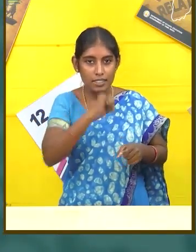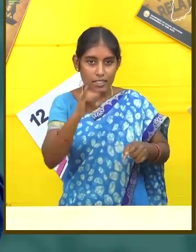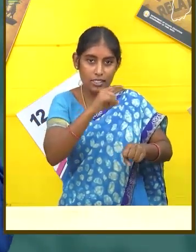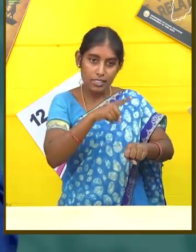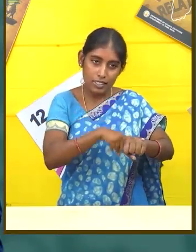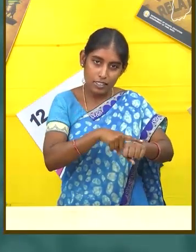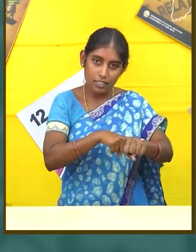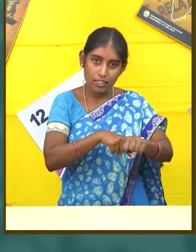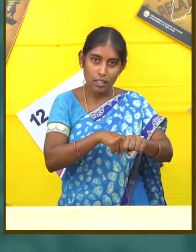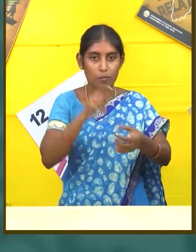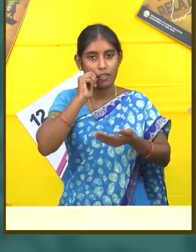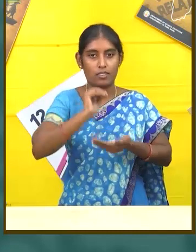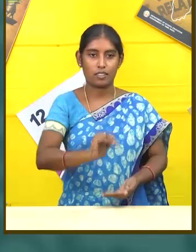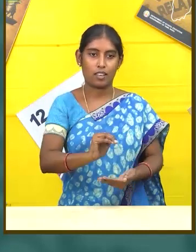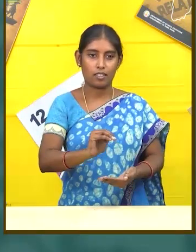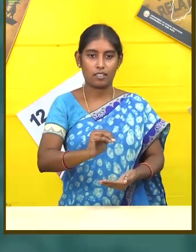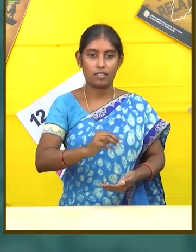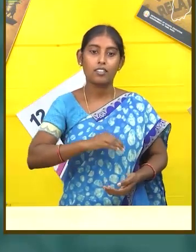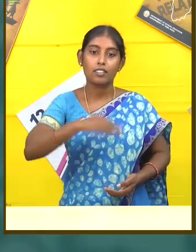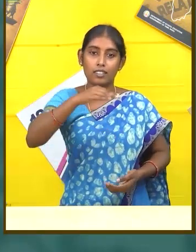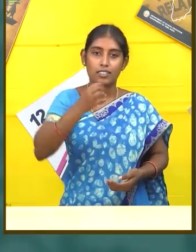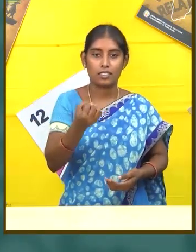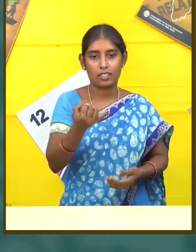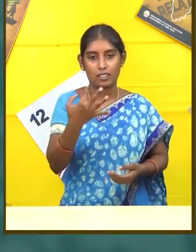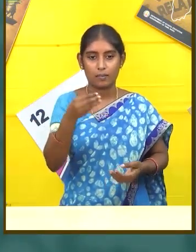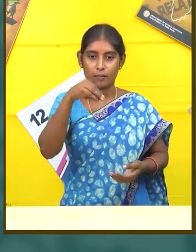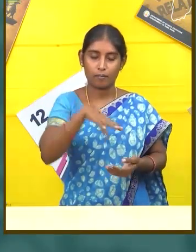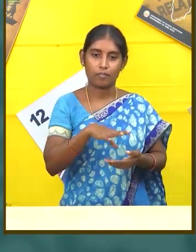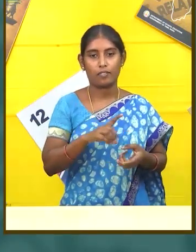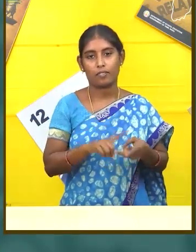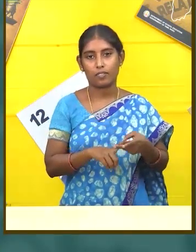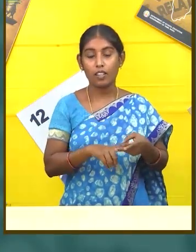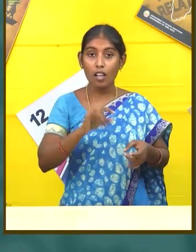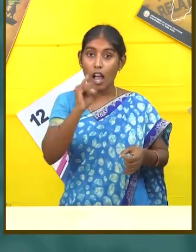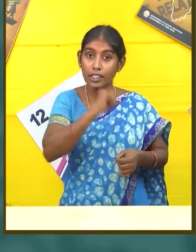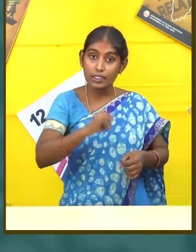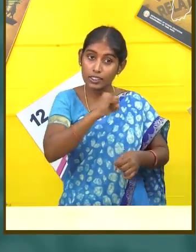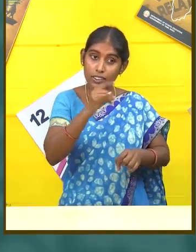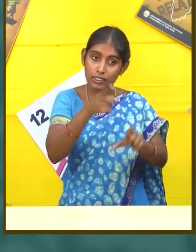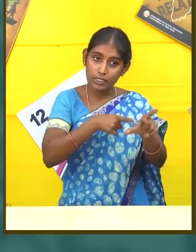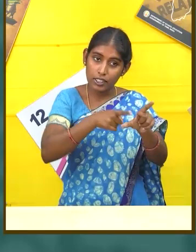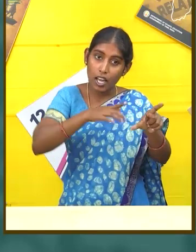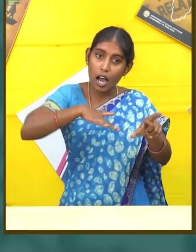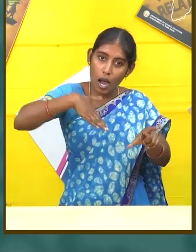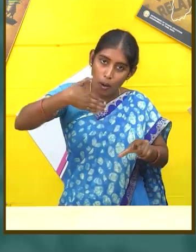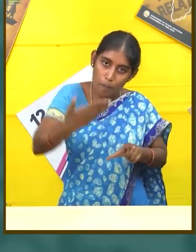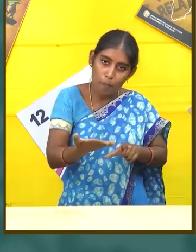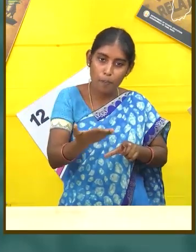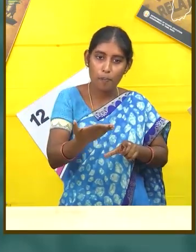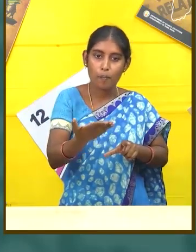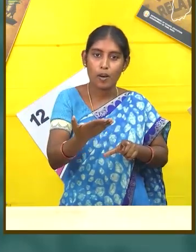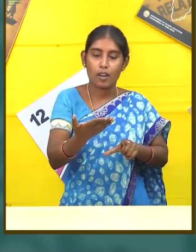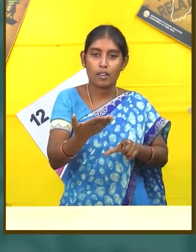That's the first information. The second information, 6 years hence, after 6 years, the age